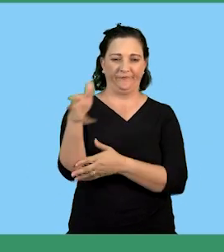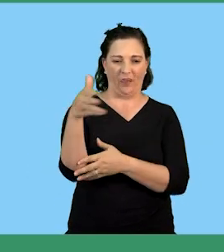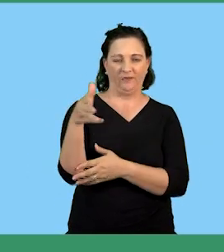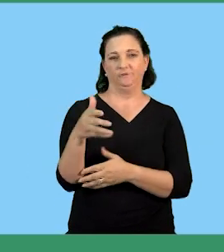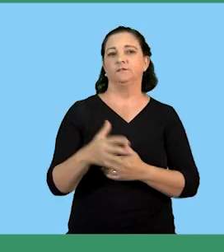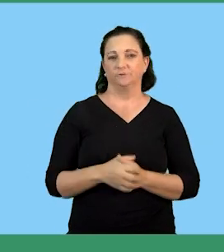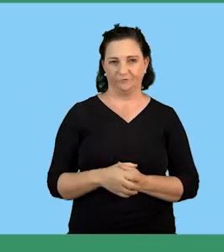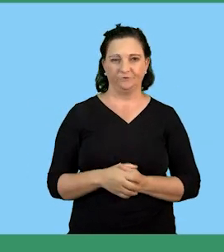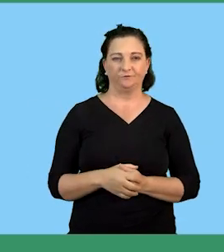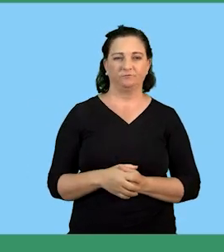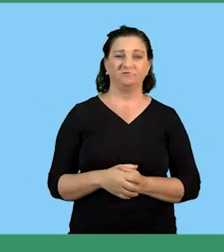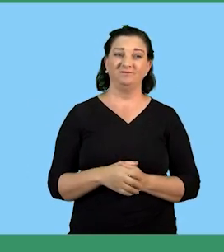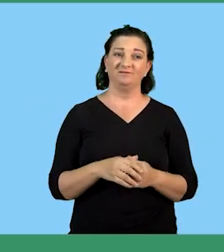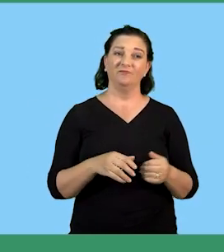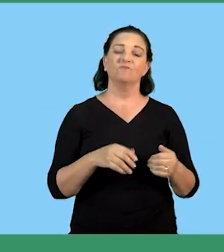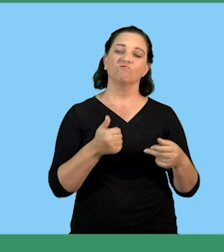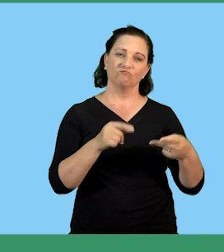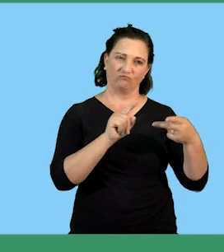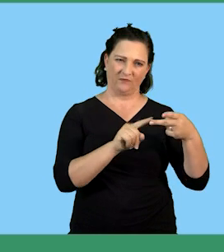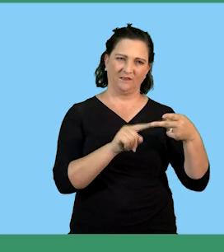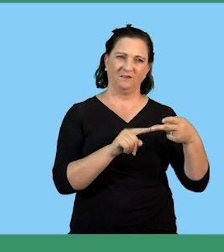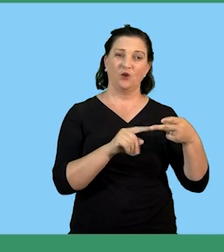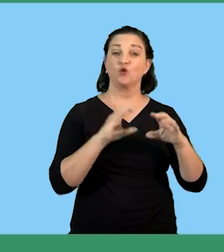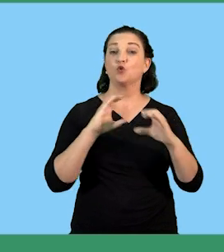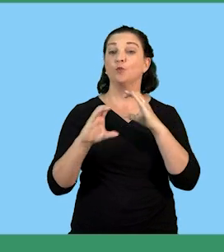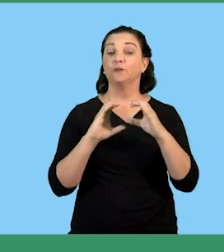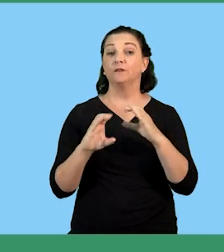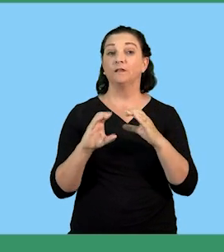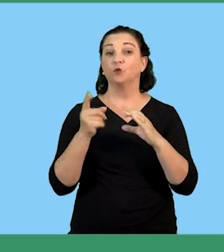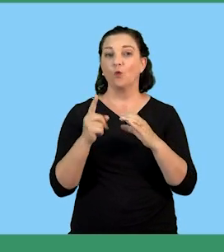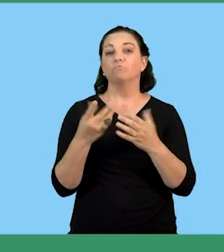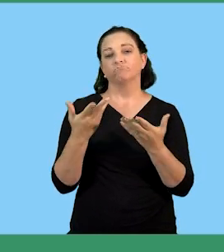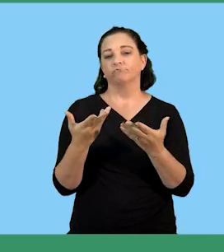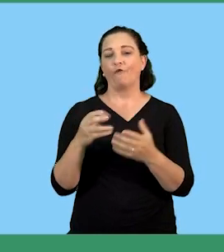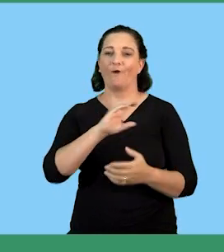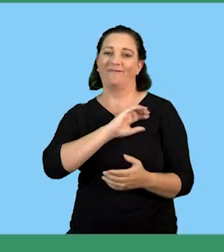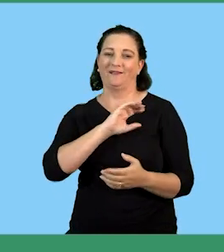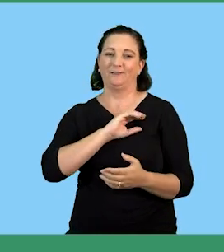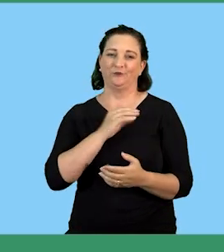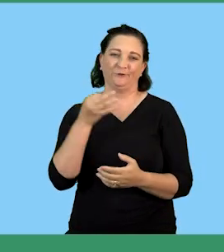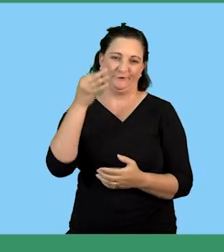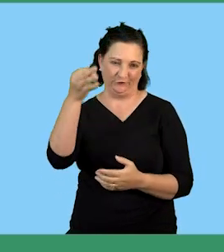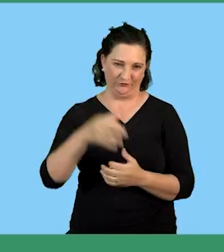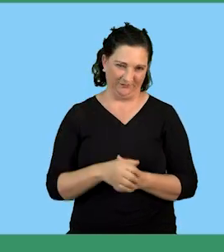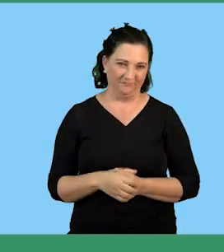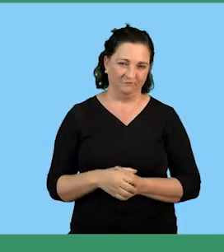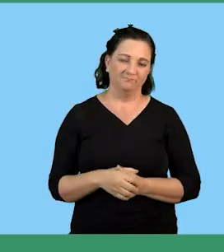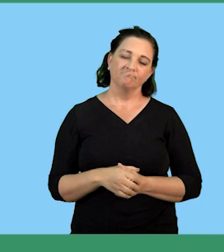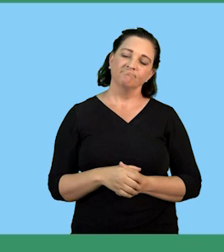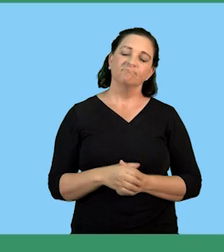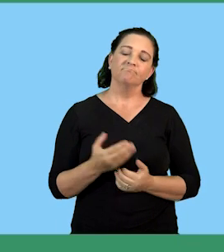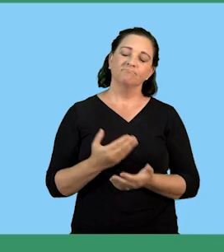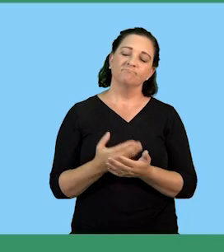and flags. Right, so this one we are basically communicating with who? With our potential customers. Chances are you haven't met